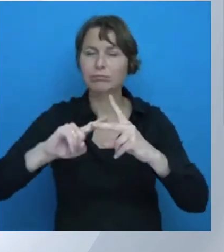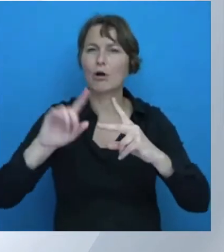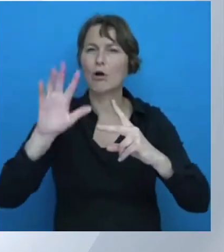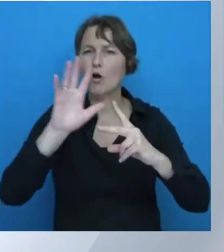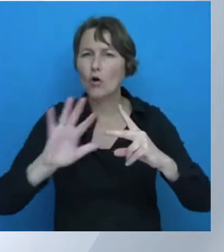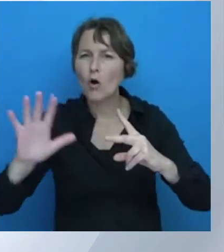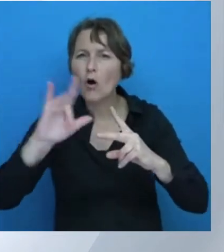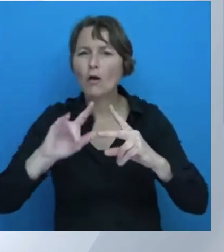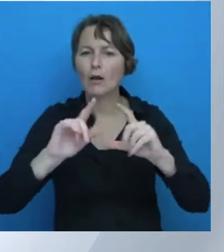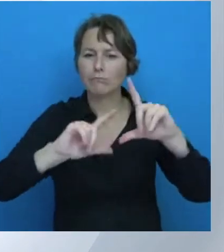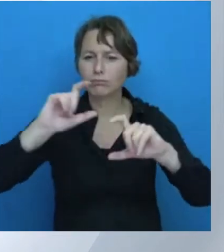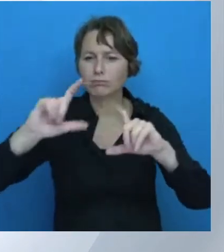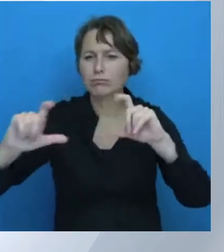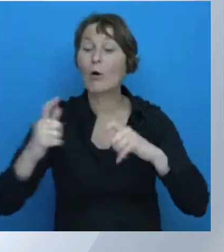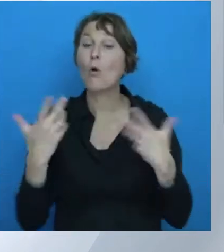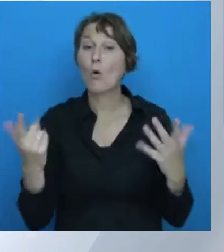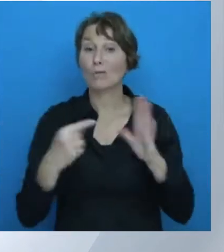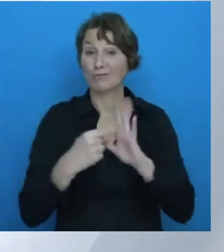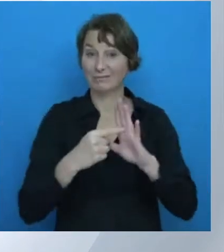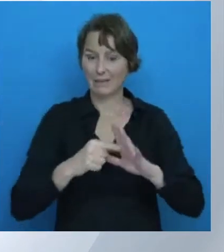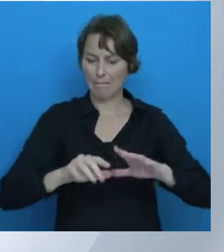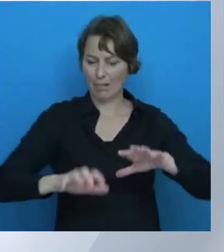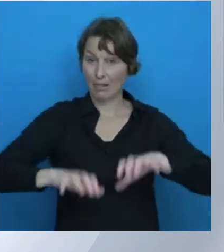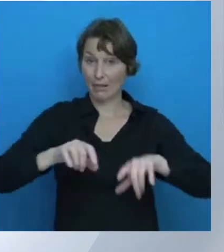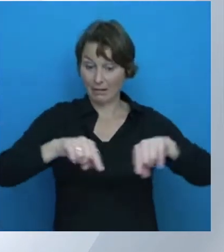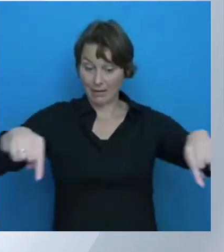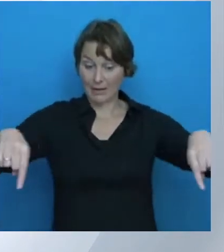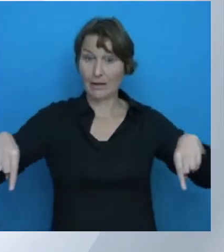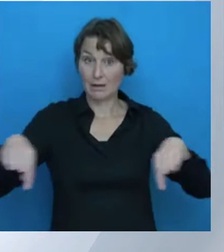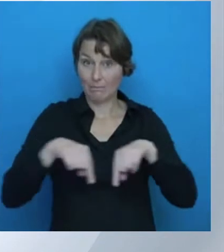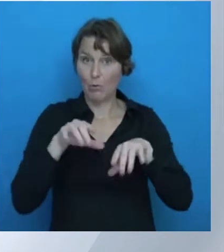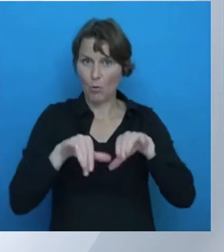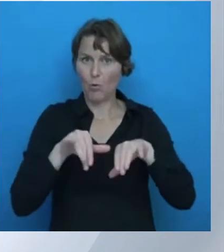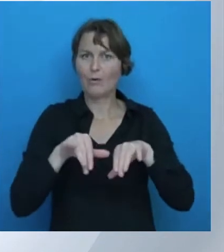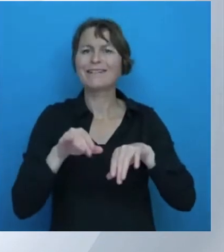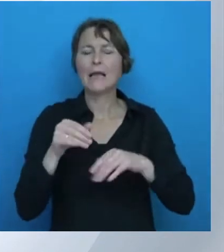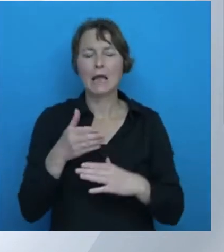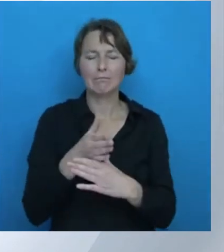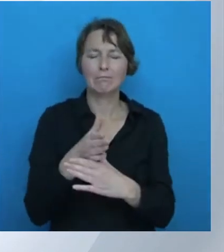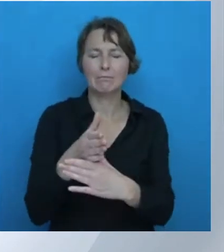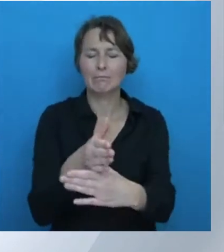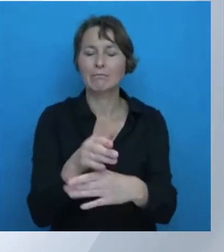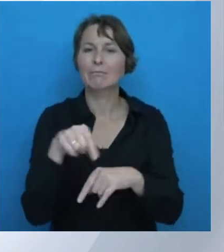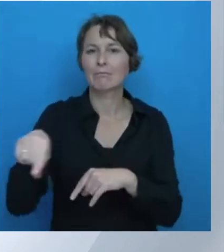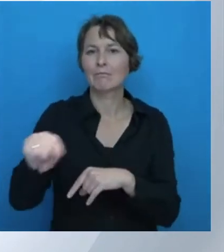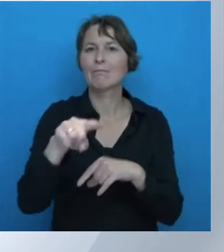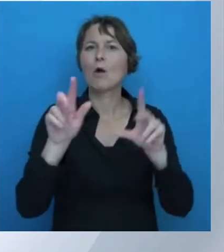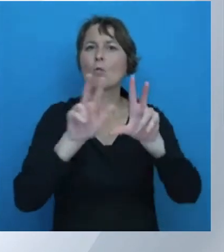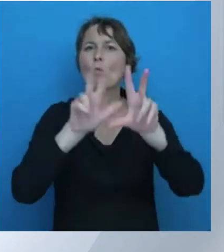use a keyboard to navigate your website? Understandable, can you understand it? And it also